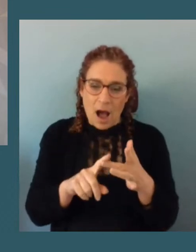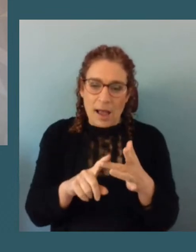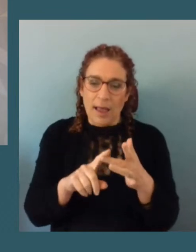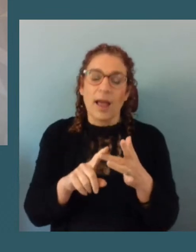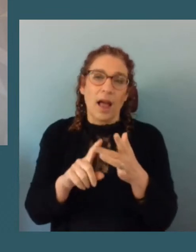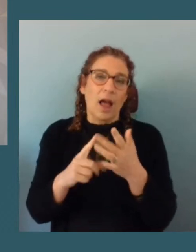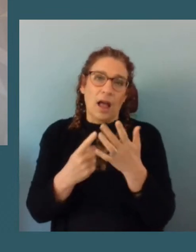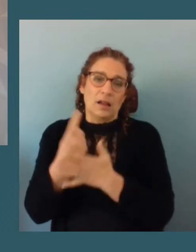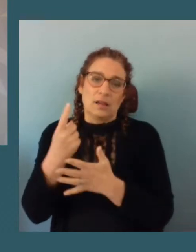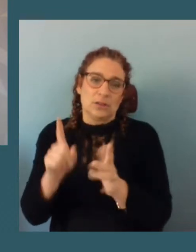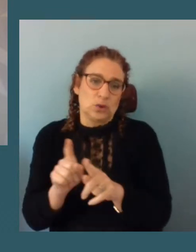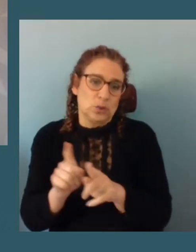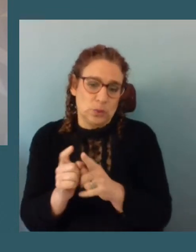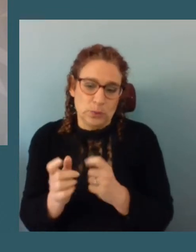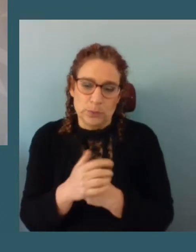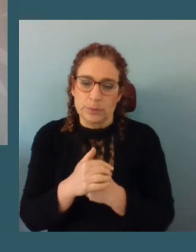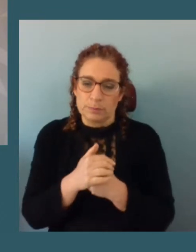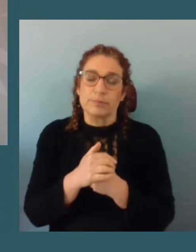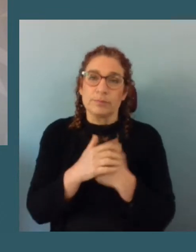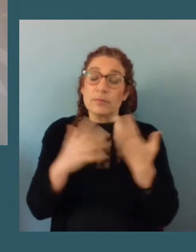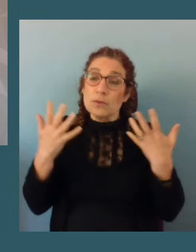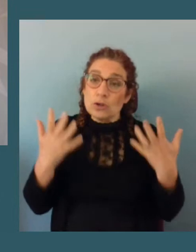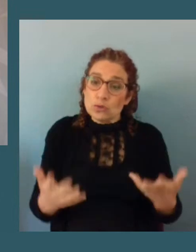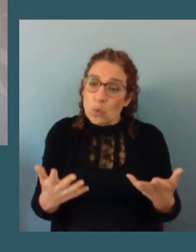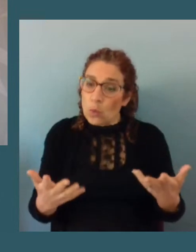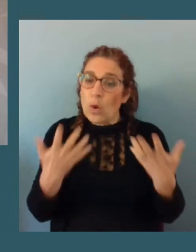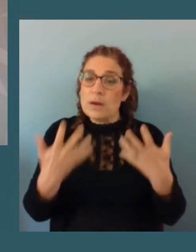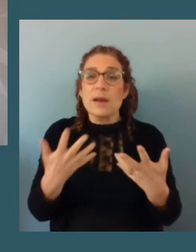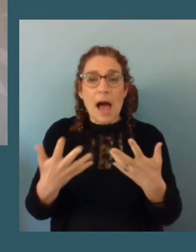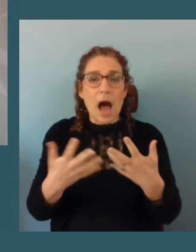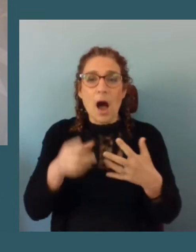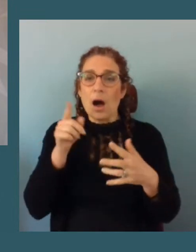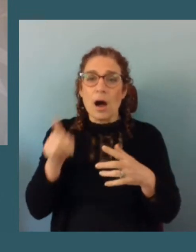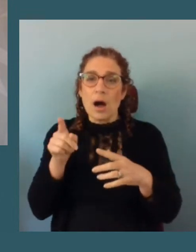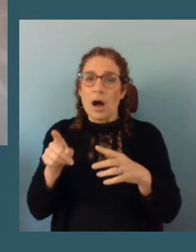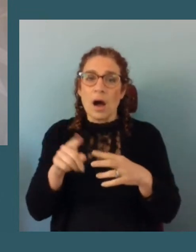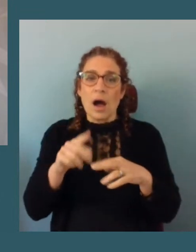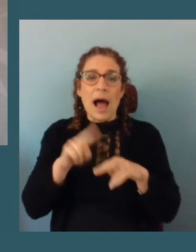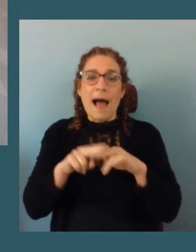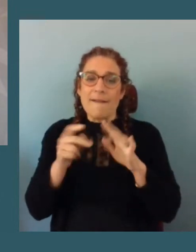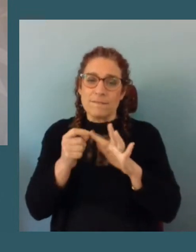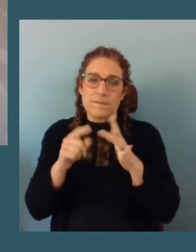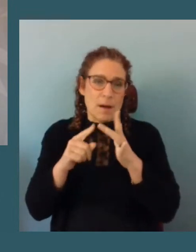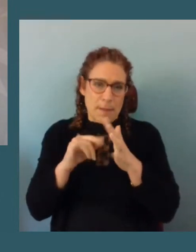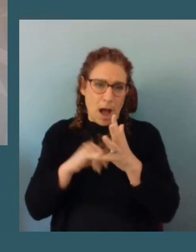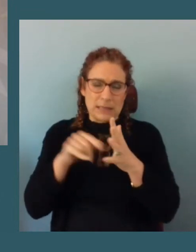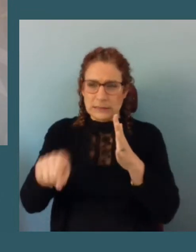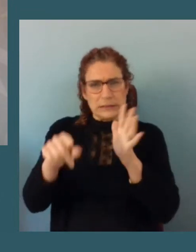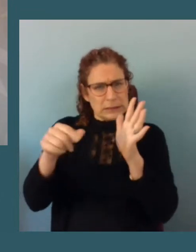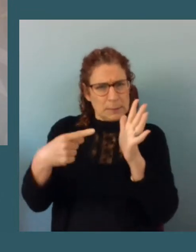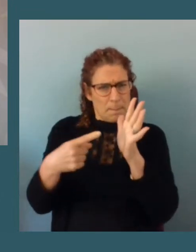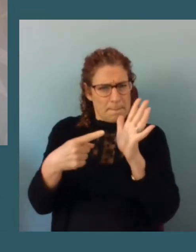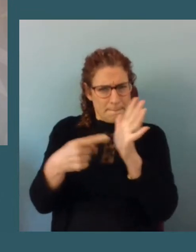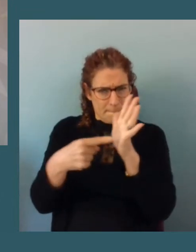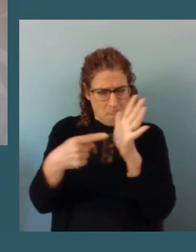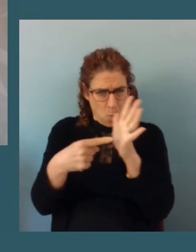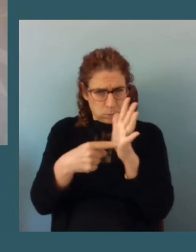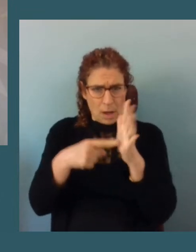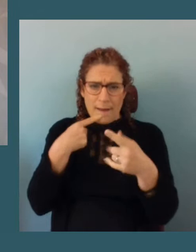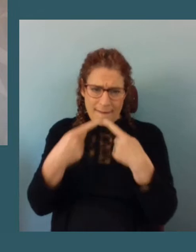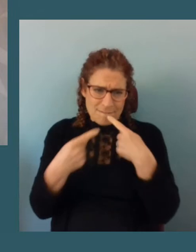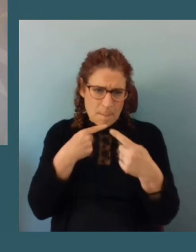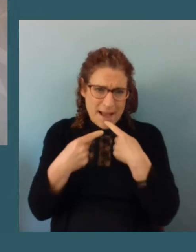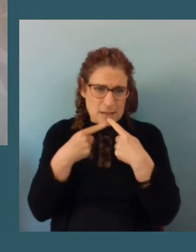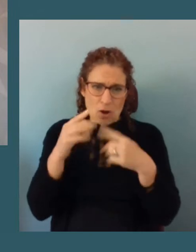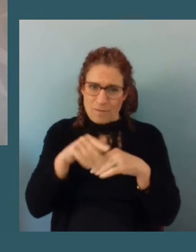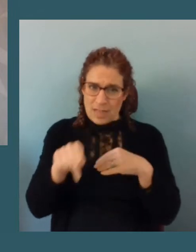Perfect, thank you. So just moving on to FPIES, I think it's really important to get that information out about FPIES. In my experience, it's